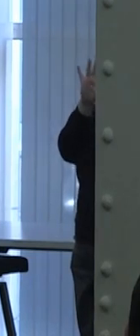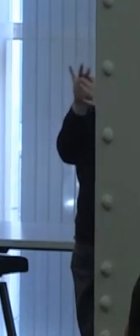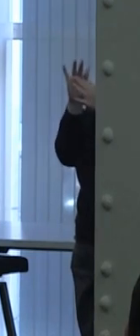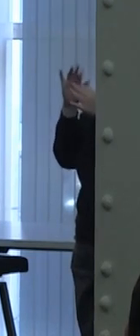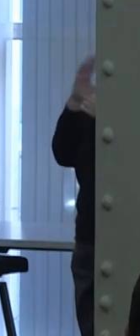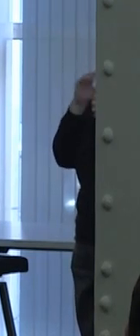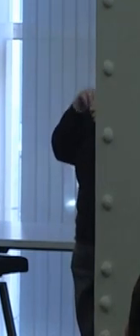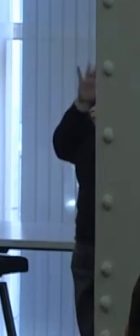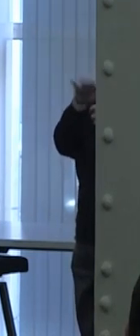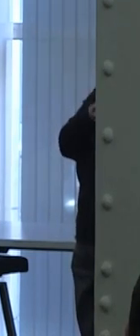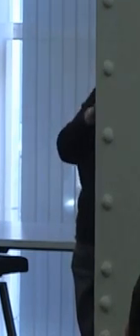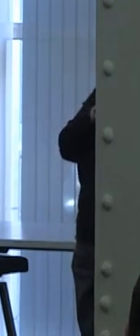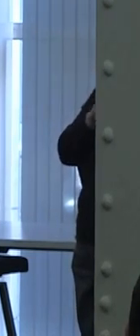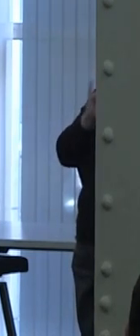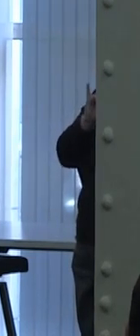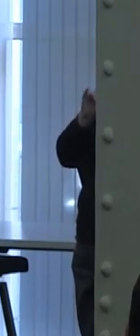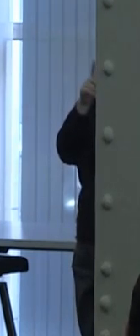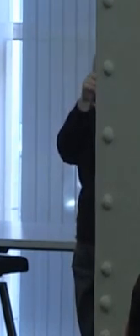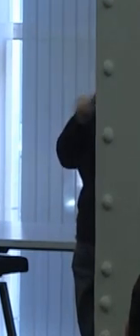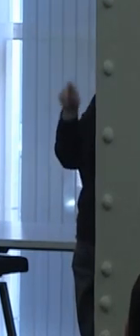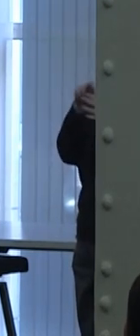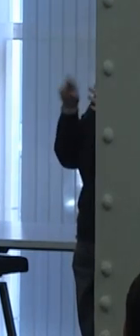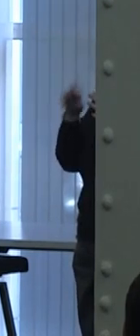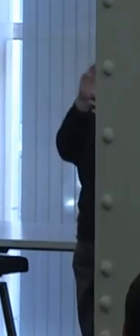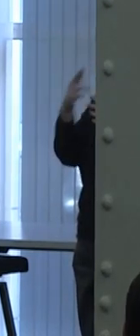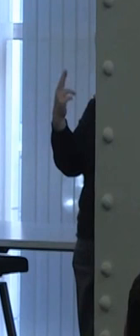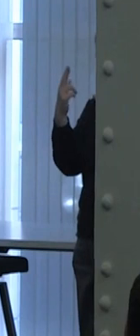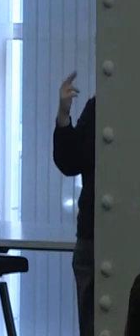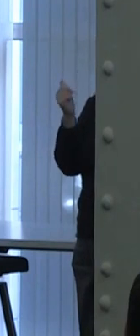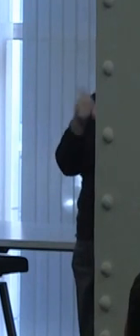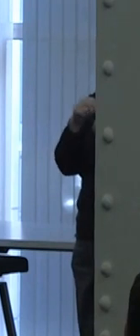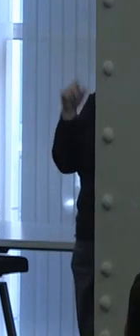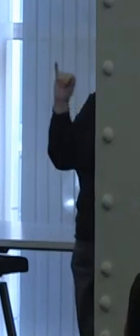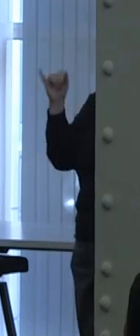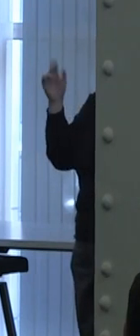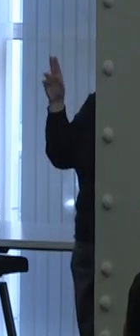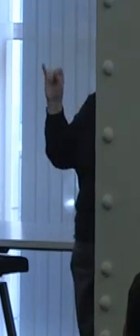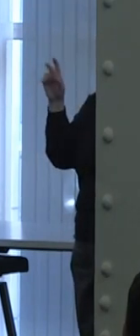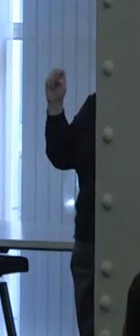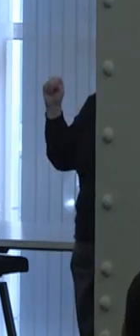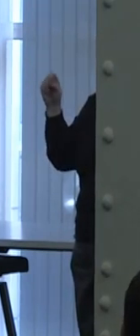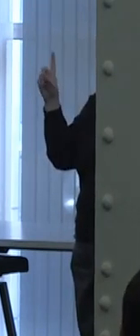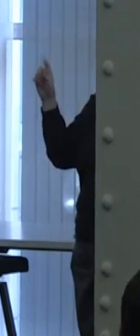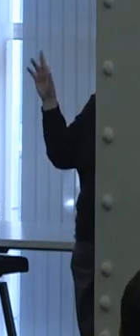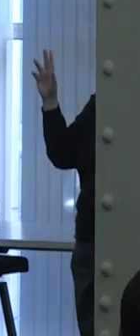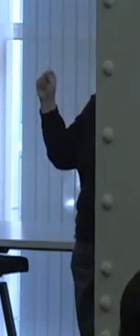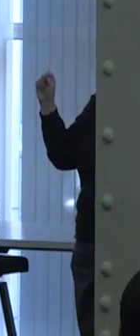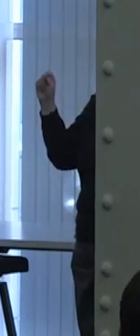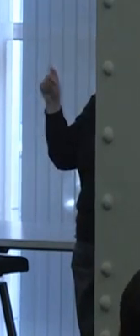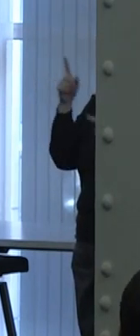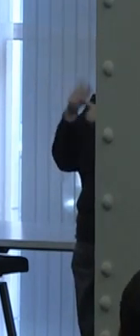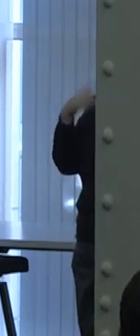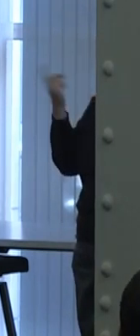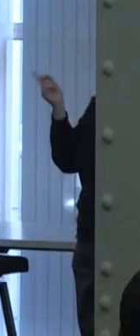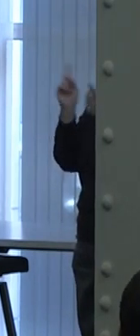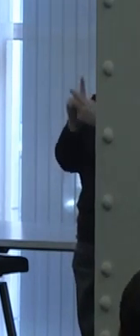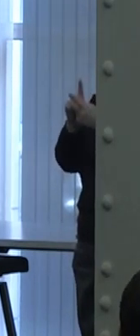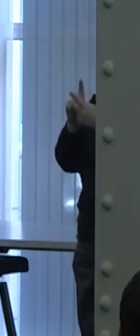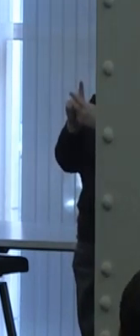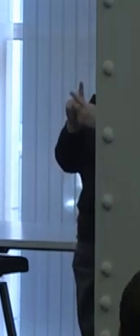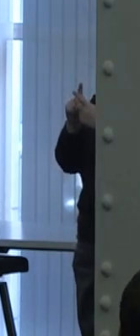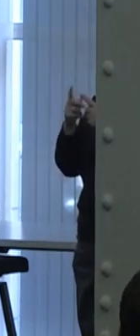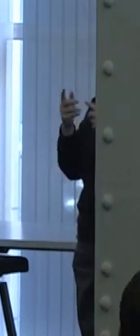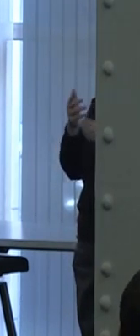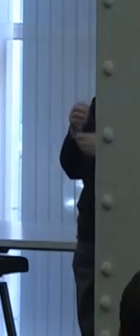within his district, but it was really as a result of the friendship that he grew with Justin Dart, out of quite literally them meeting next to a